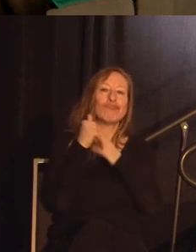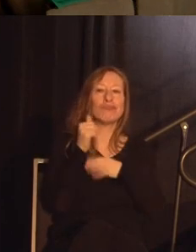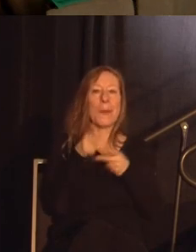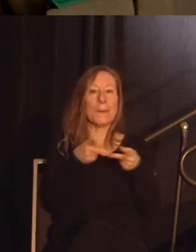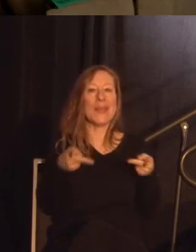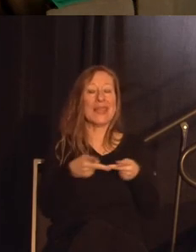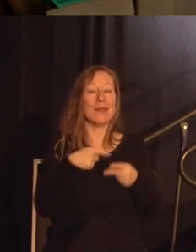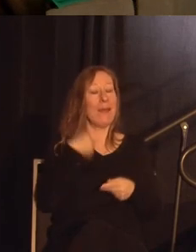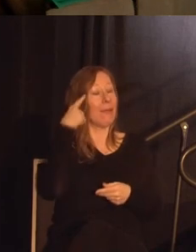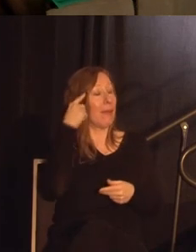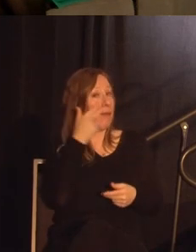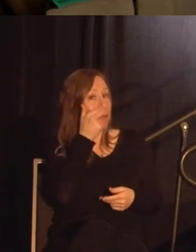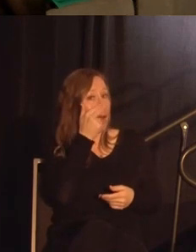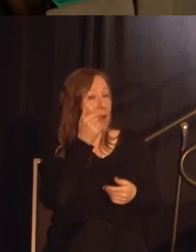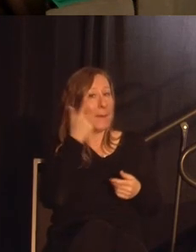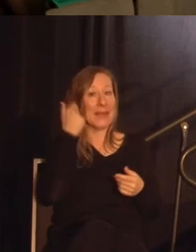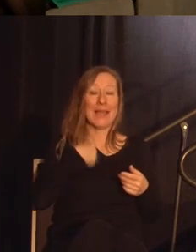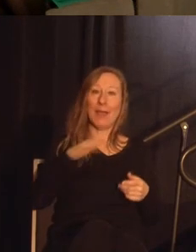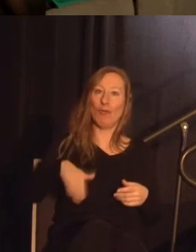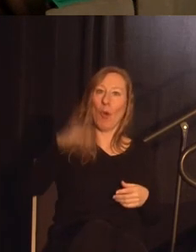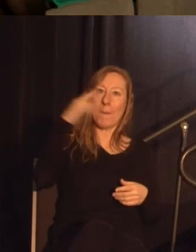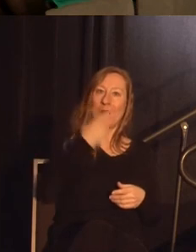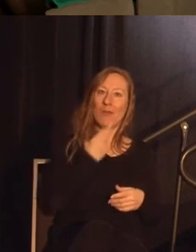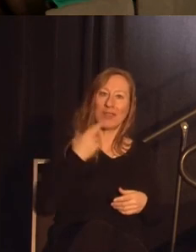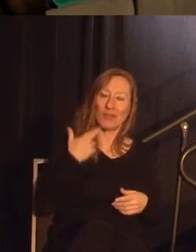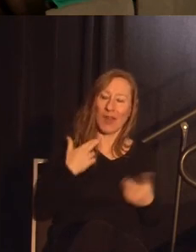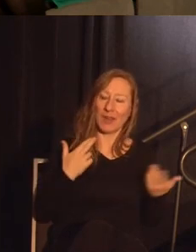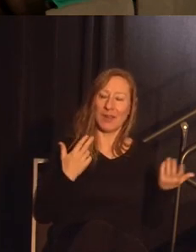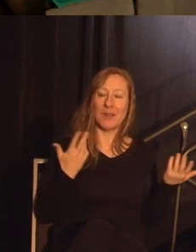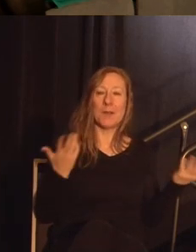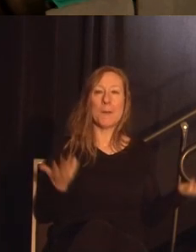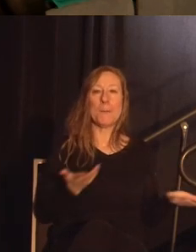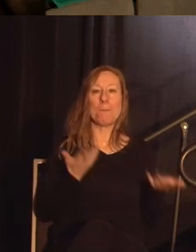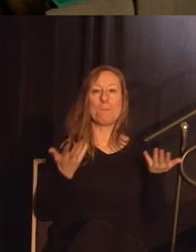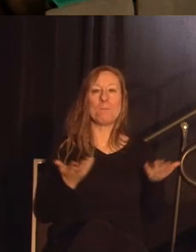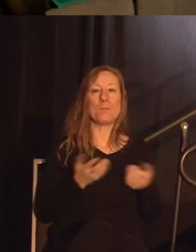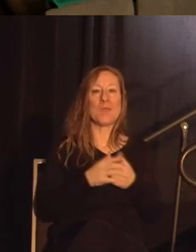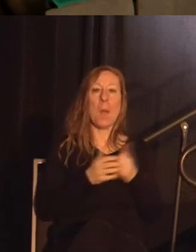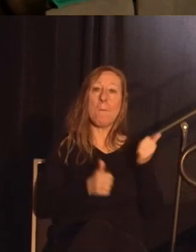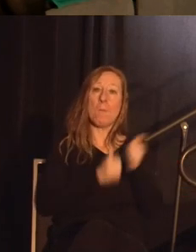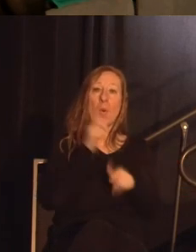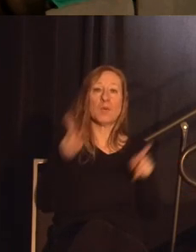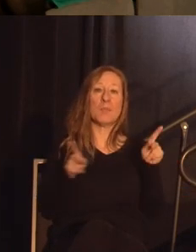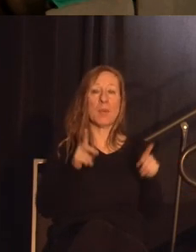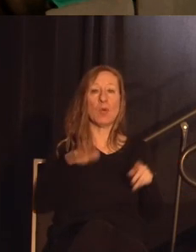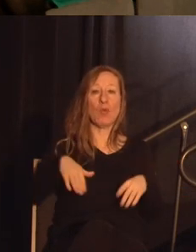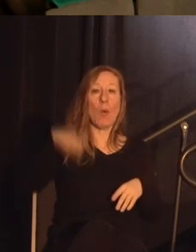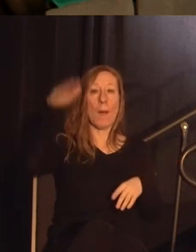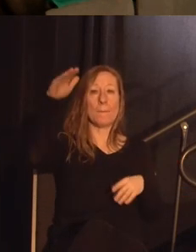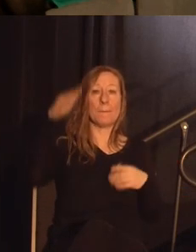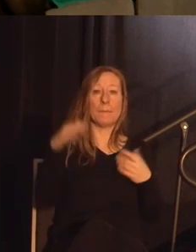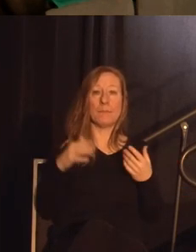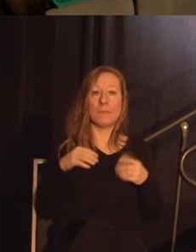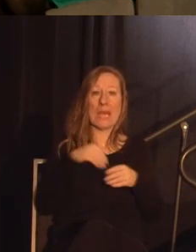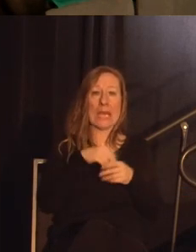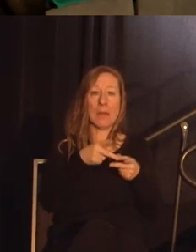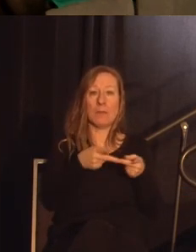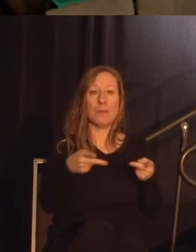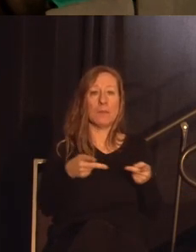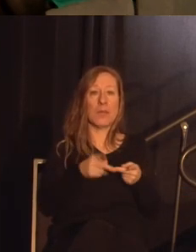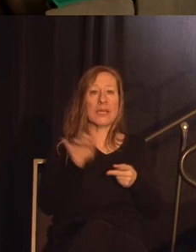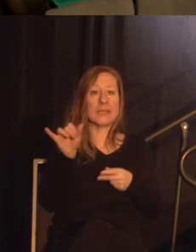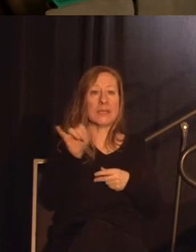think it's funny because I grew up in a restaurant, and so most people grow up maybe in a place that, like,